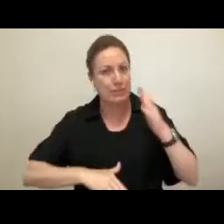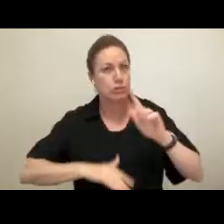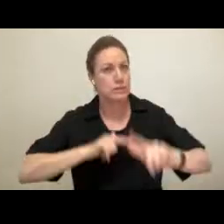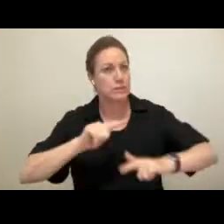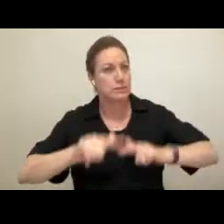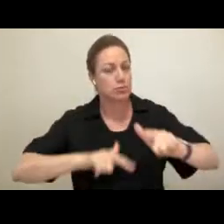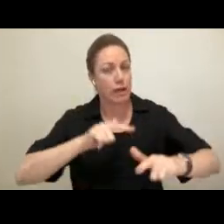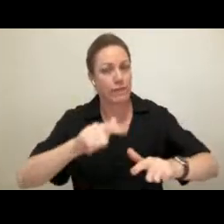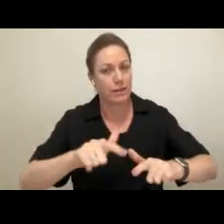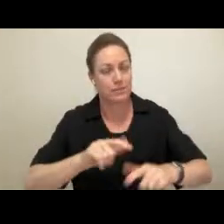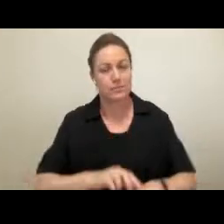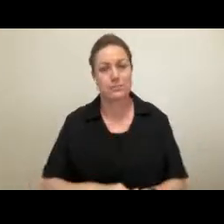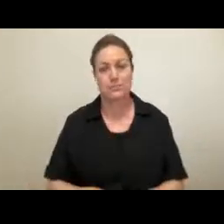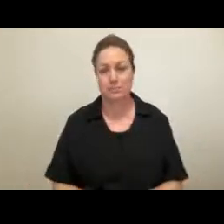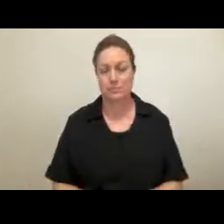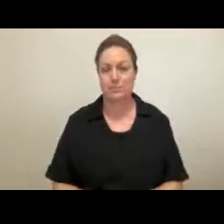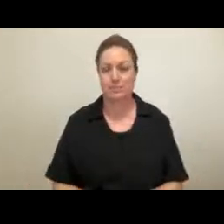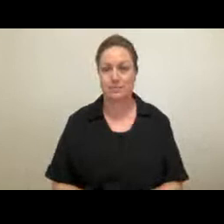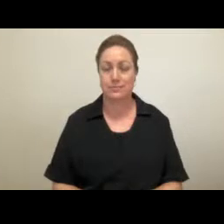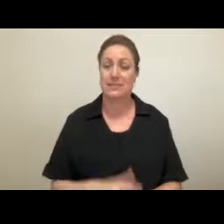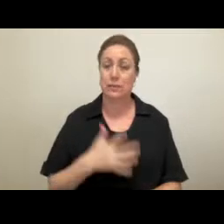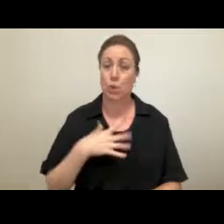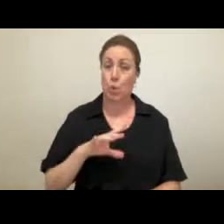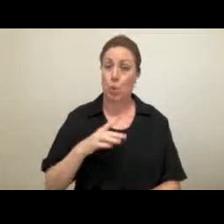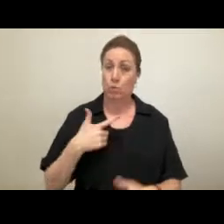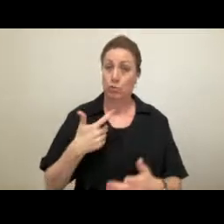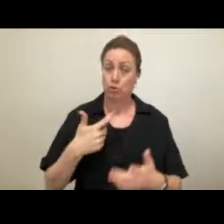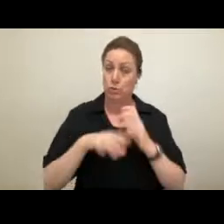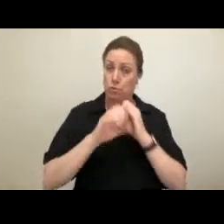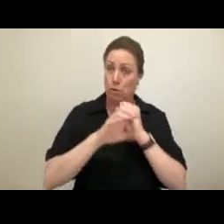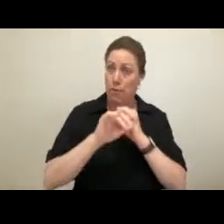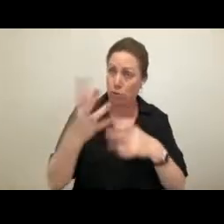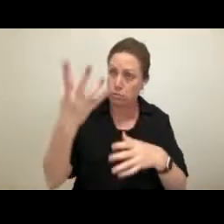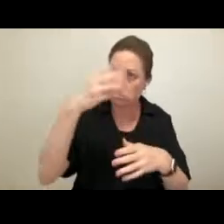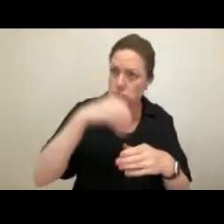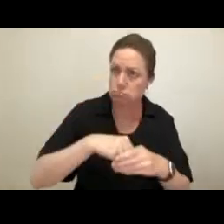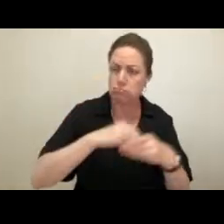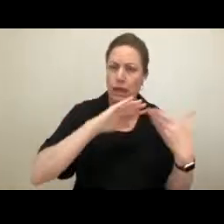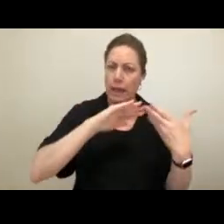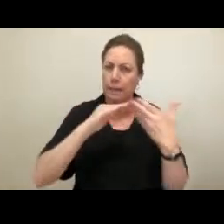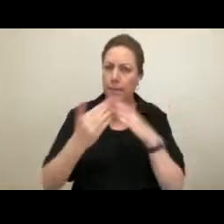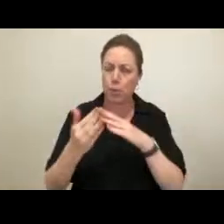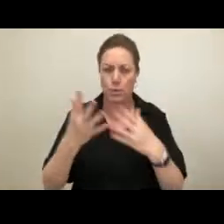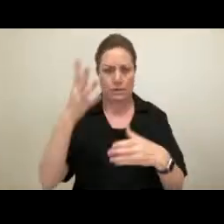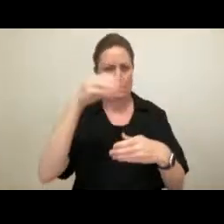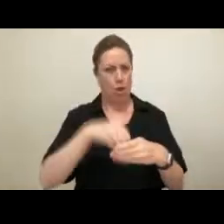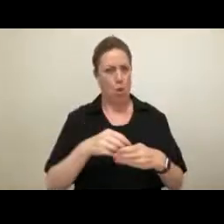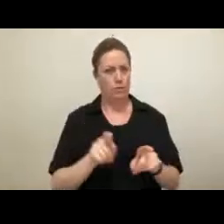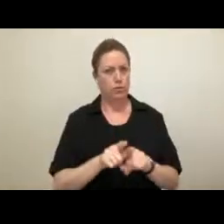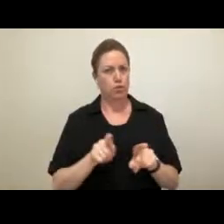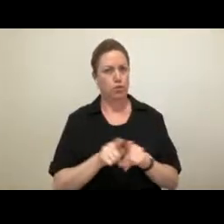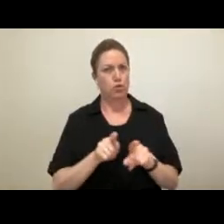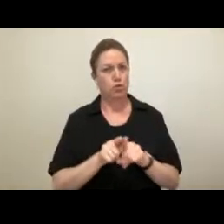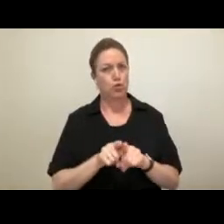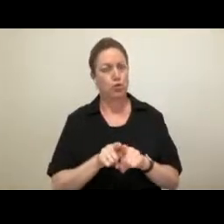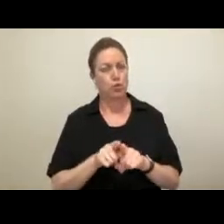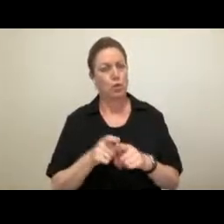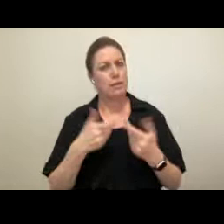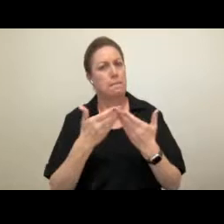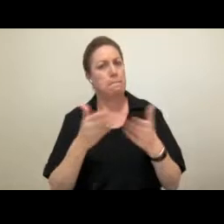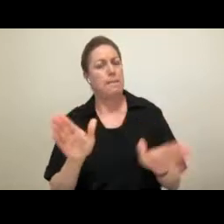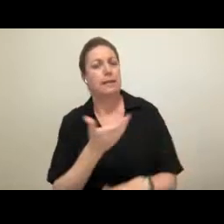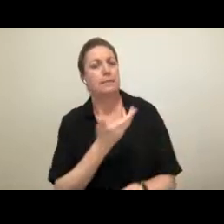We want to promote inclusivity, community involvement, and public pride. We want to have a creative presence at